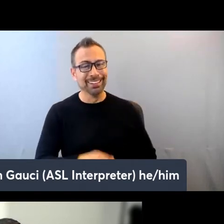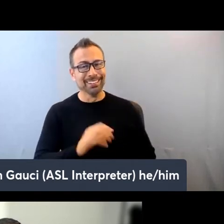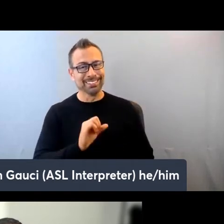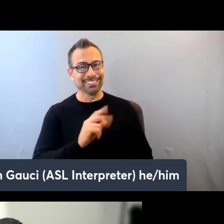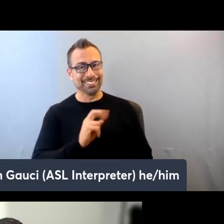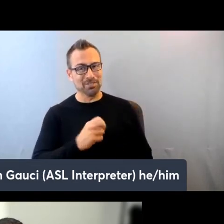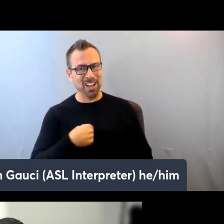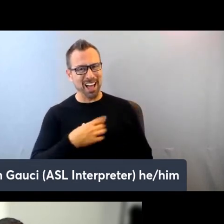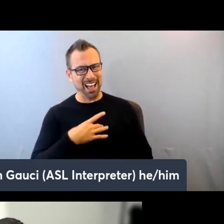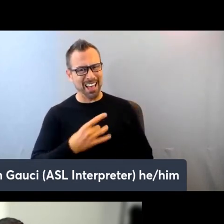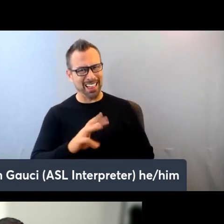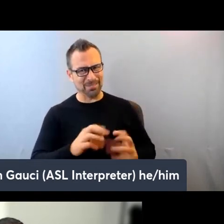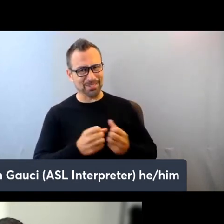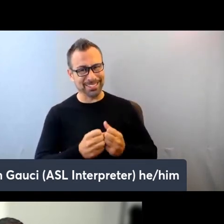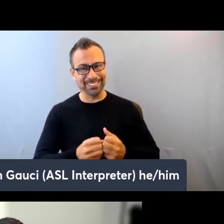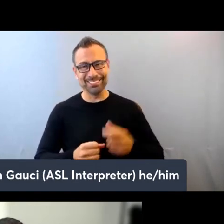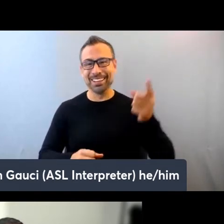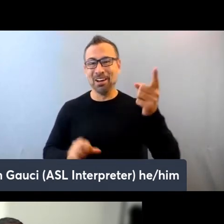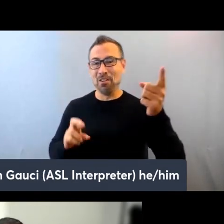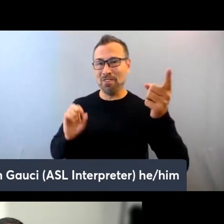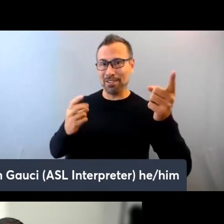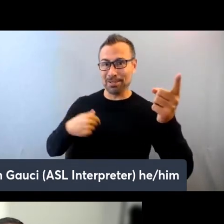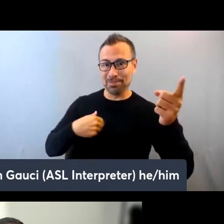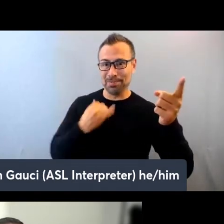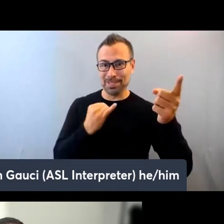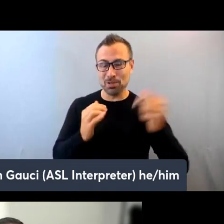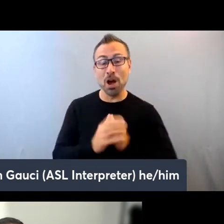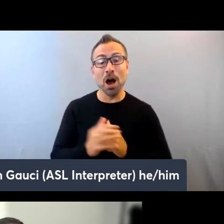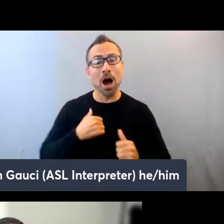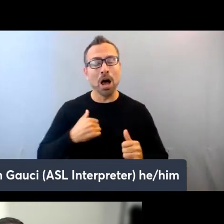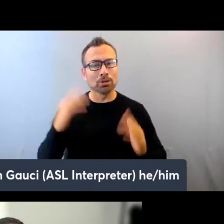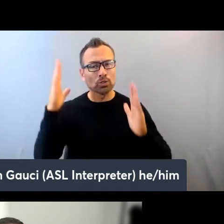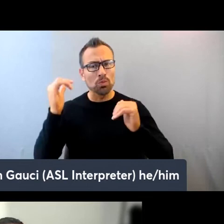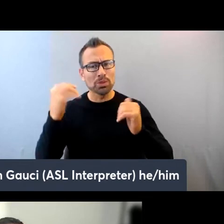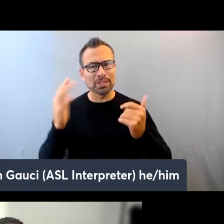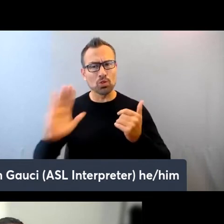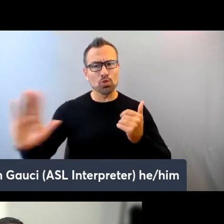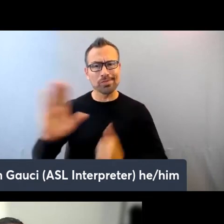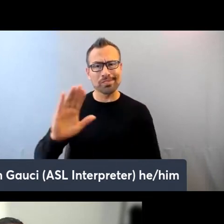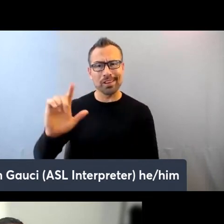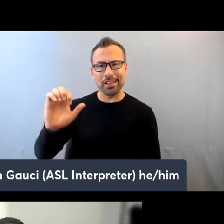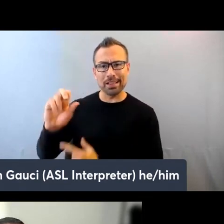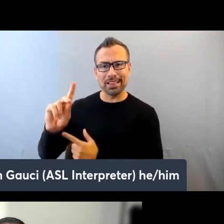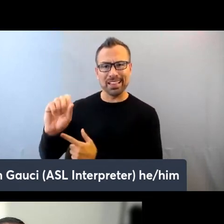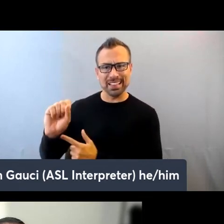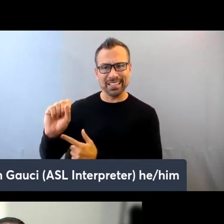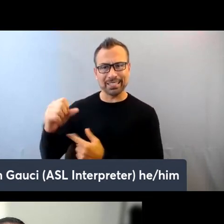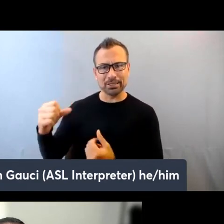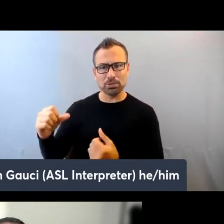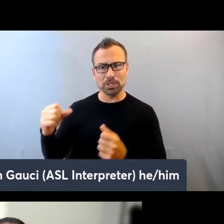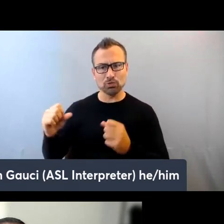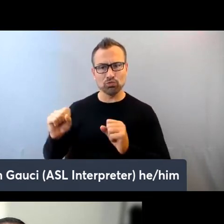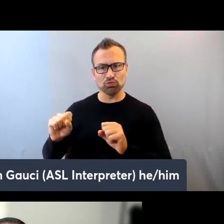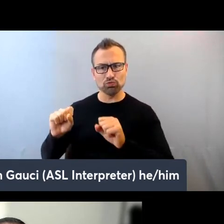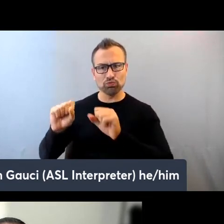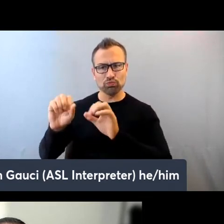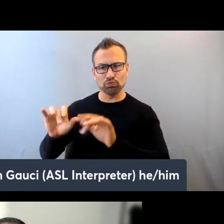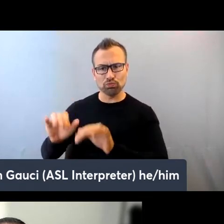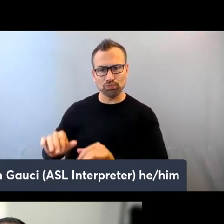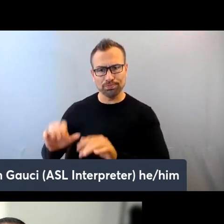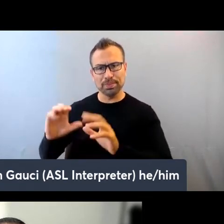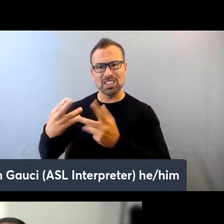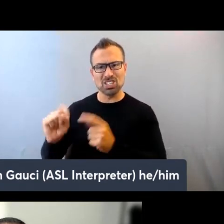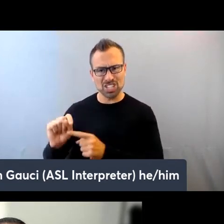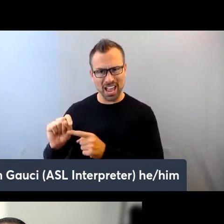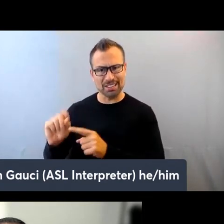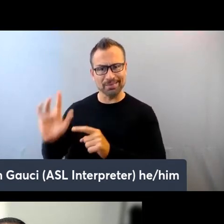workshops. Yeah, I do too. Yeah. I was hoping we can share those links. I was going to try to look for them so I could drop them in the chat in case folks wanted to try it.